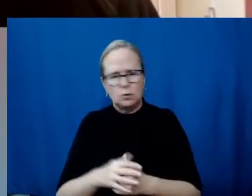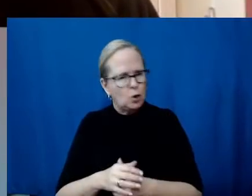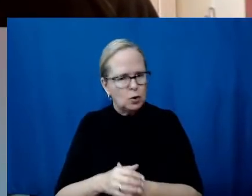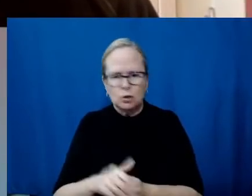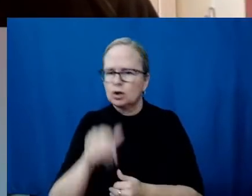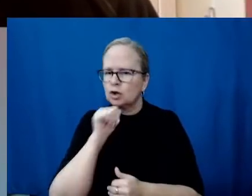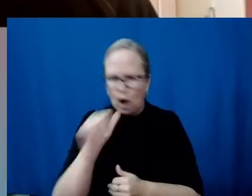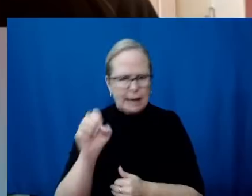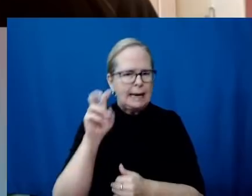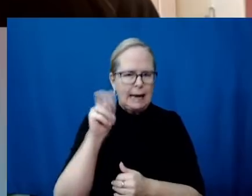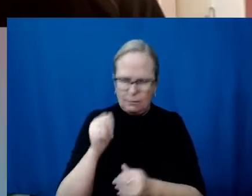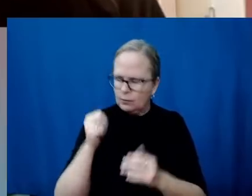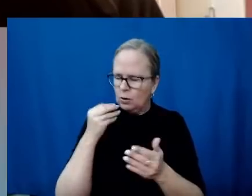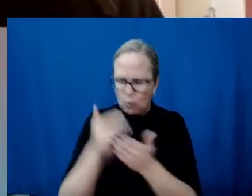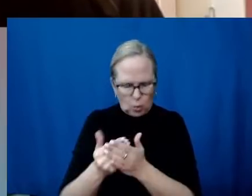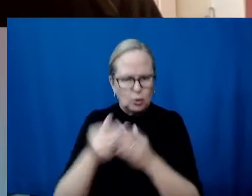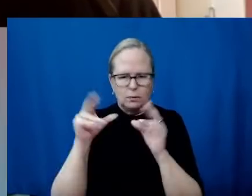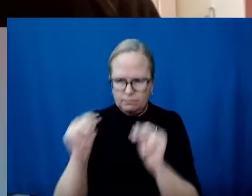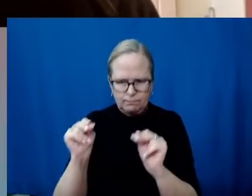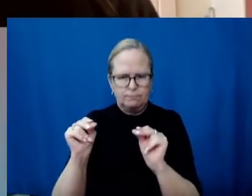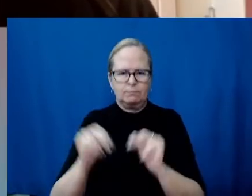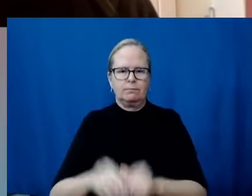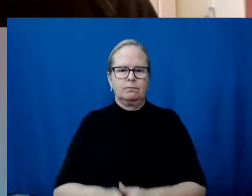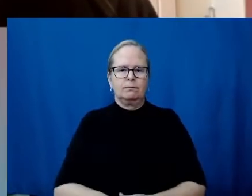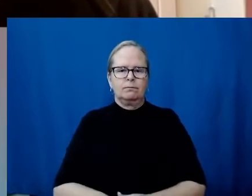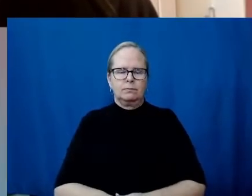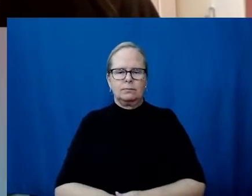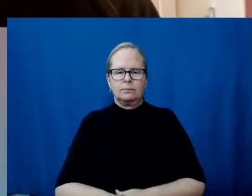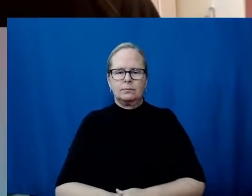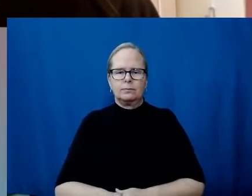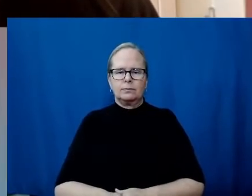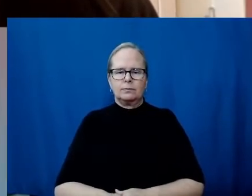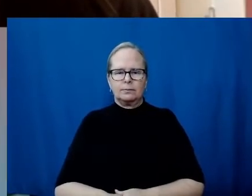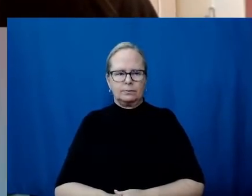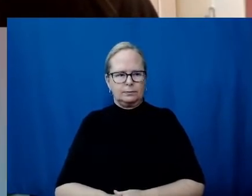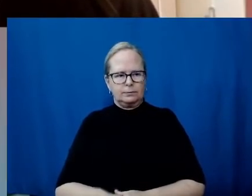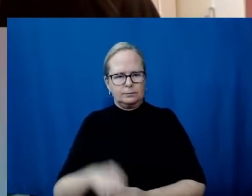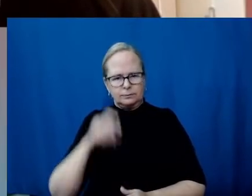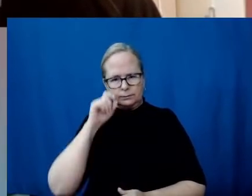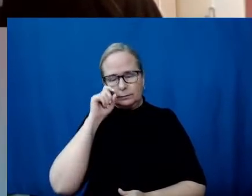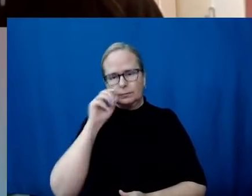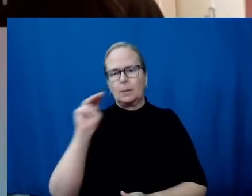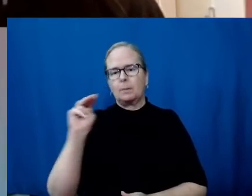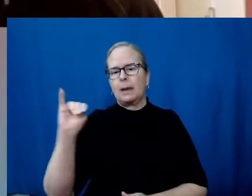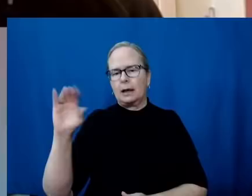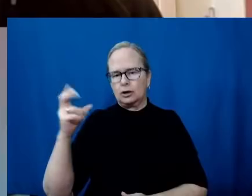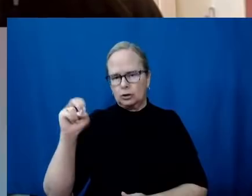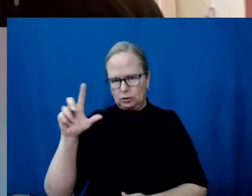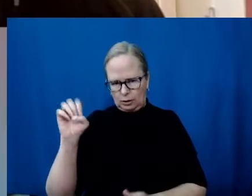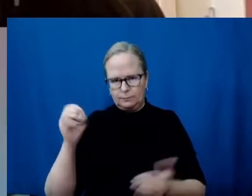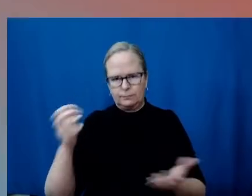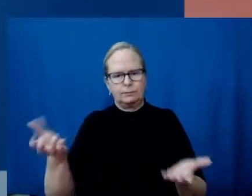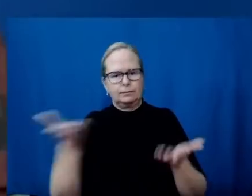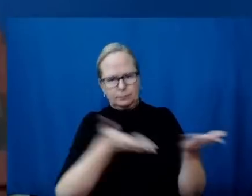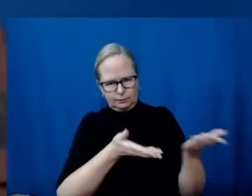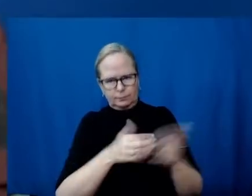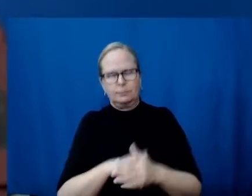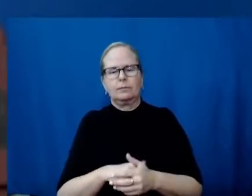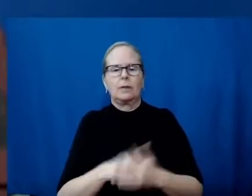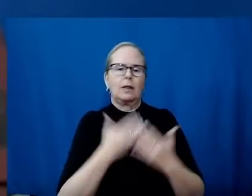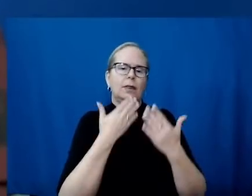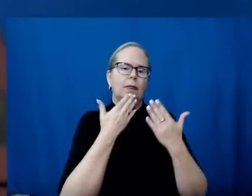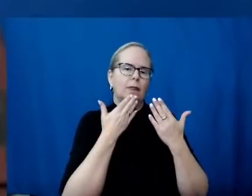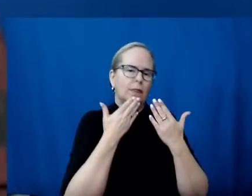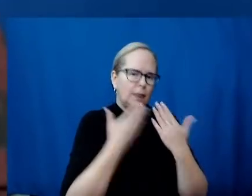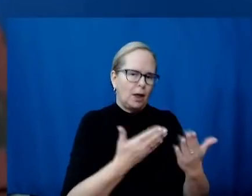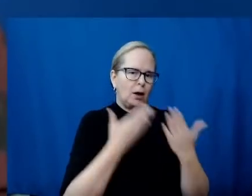fellow colleagues here to continue, and then of course we can have questions and discussion. Thank you so very much, Dr. Parks.